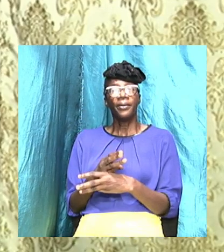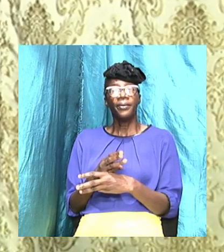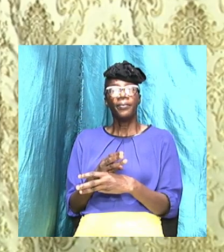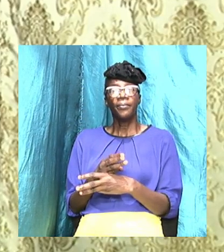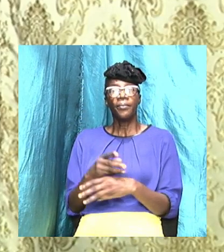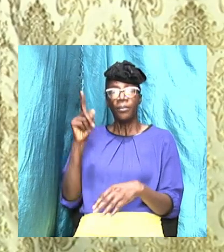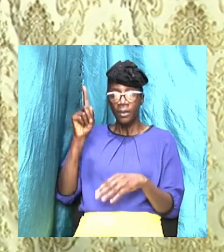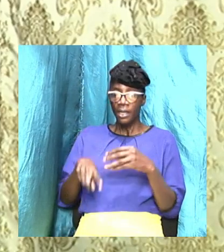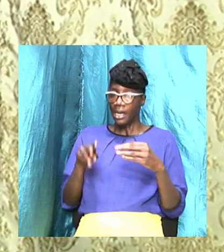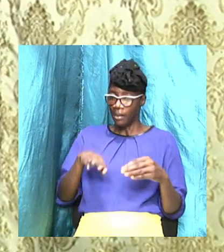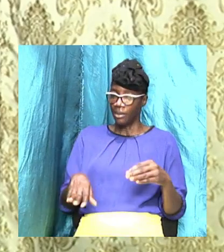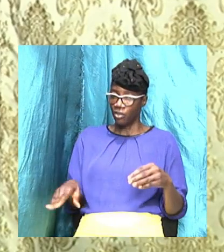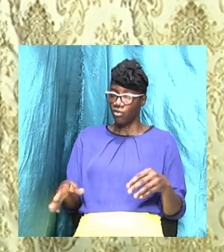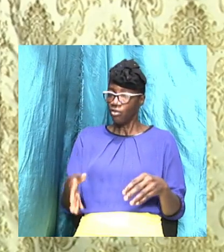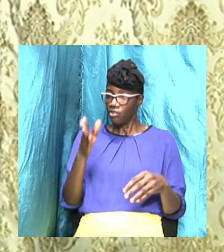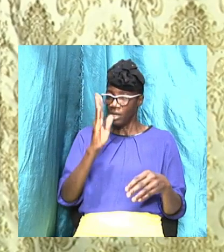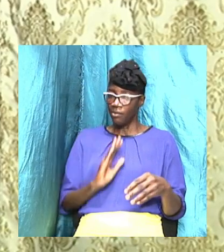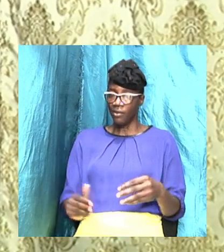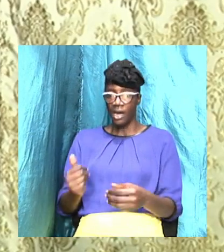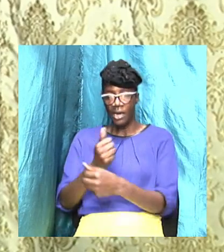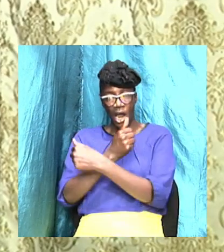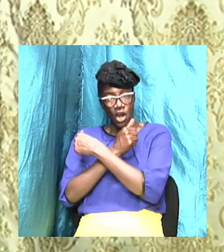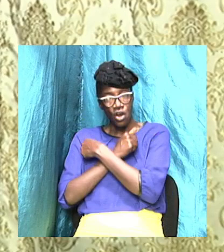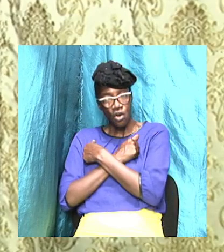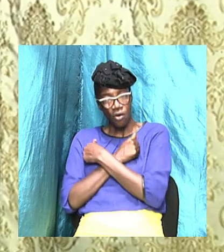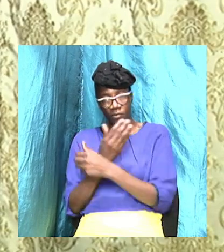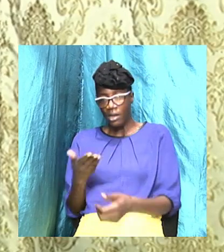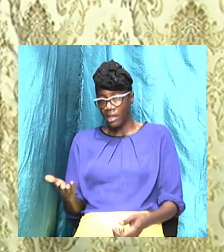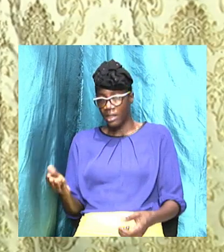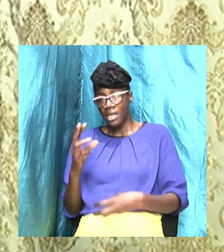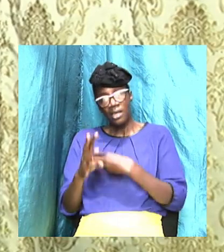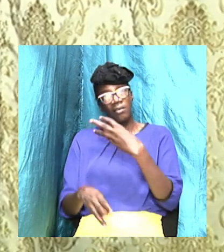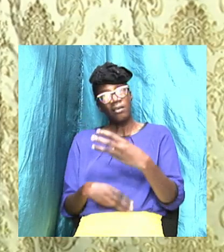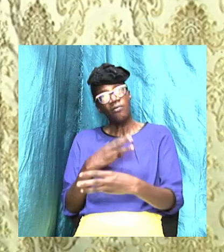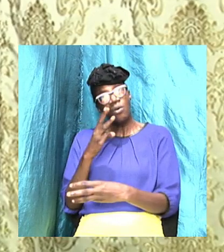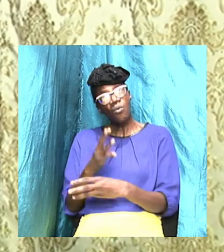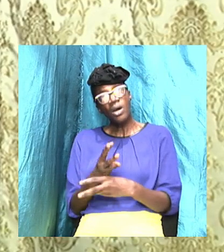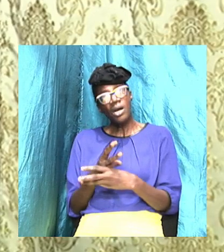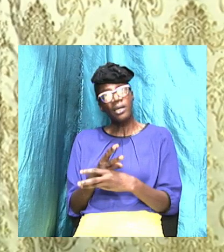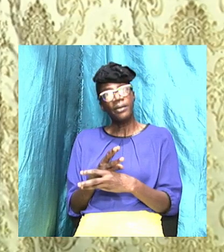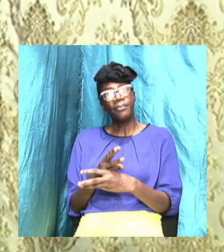We cannot be children of God and love the things of the world.